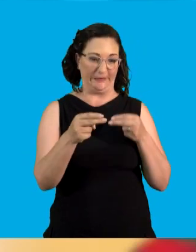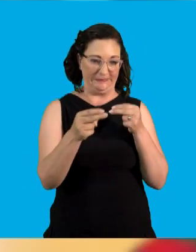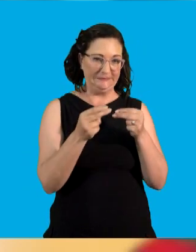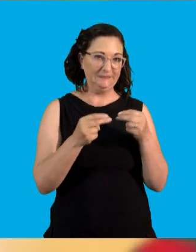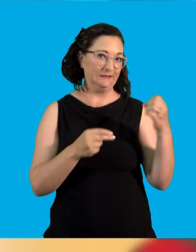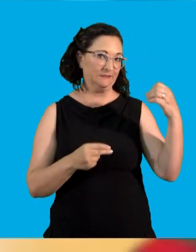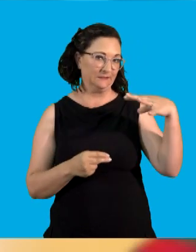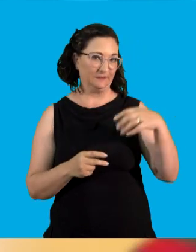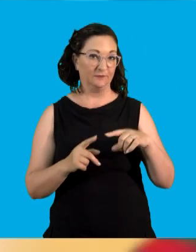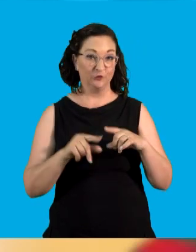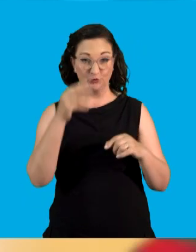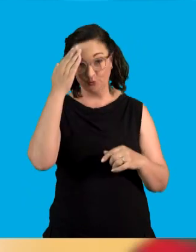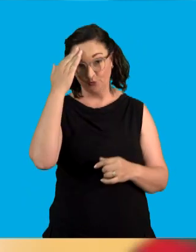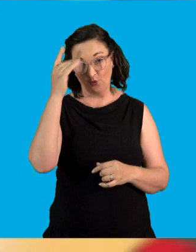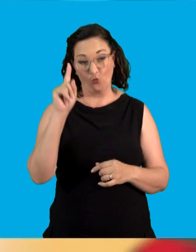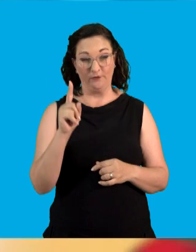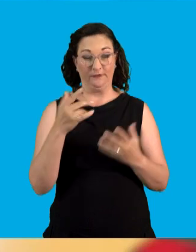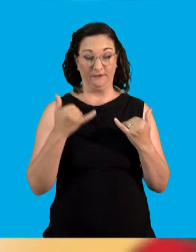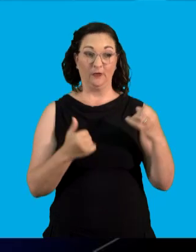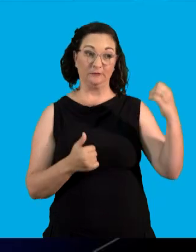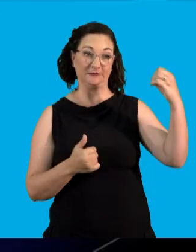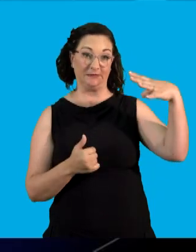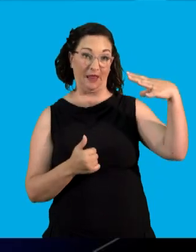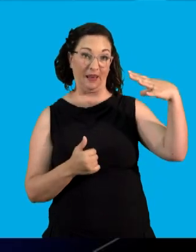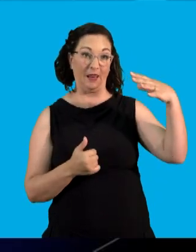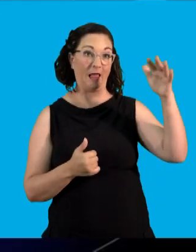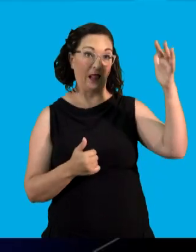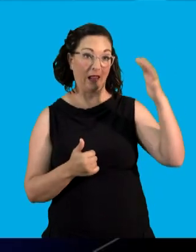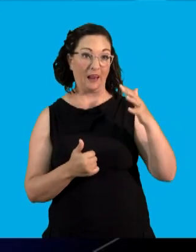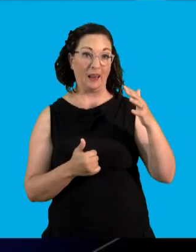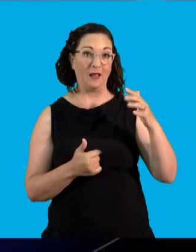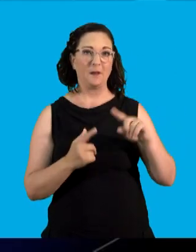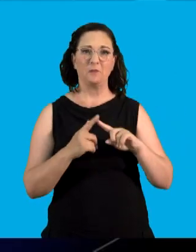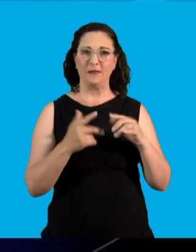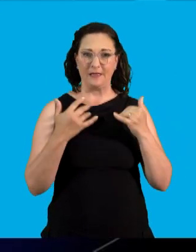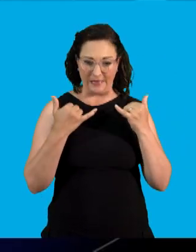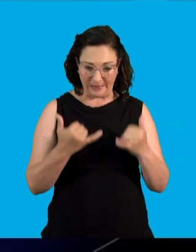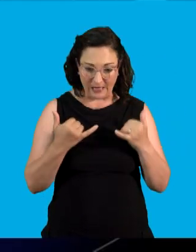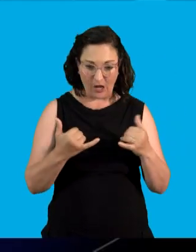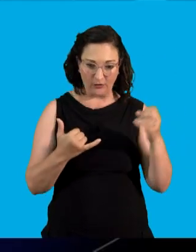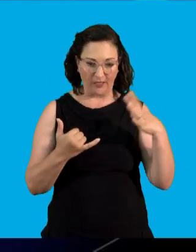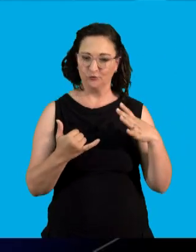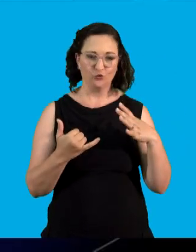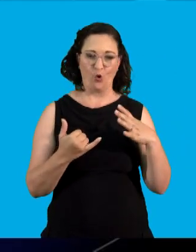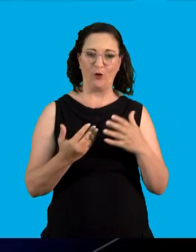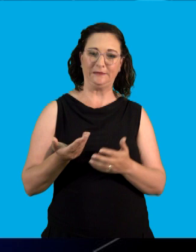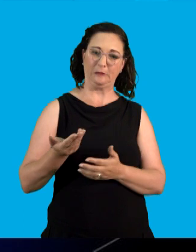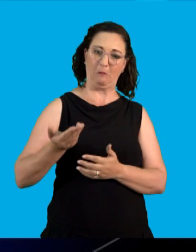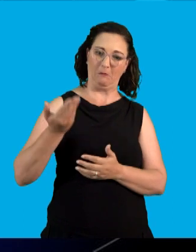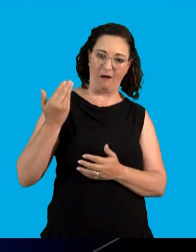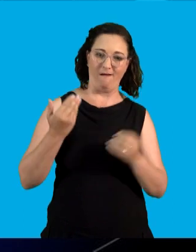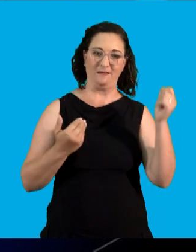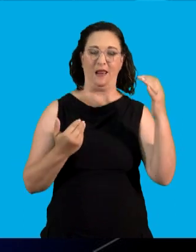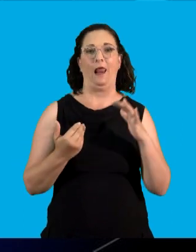know the present light we see from the sun is the past light from the sun? Have you ever thought about that? Well,